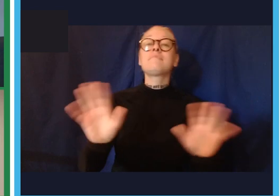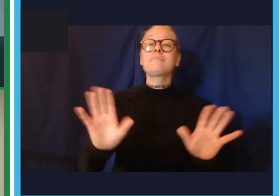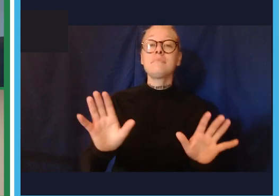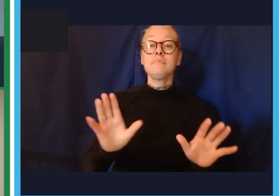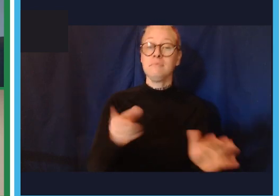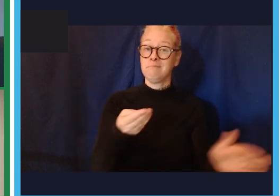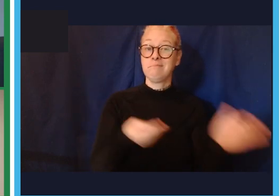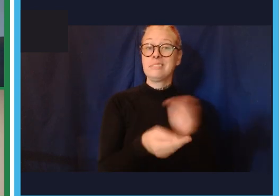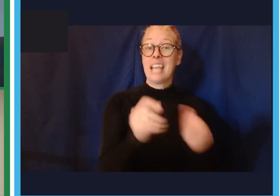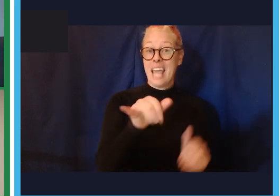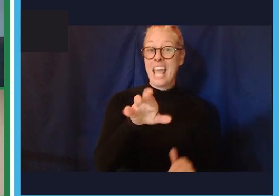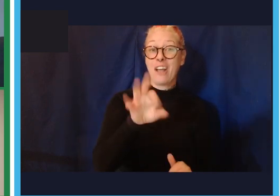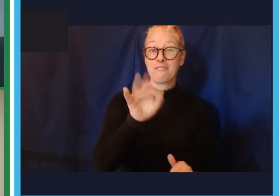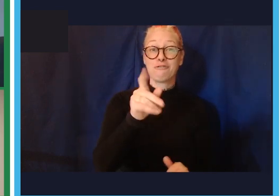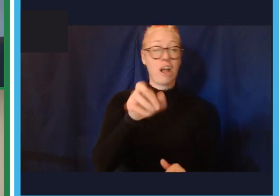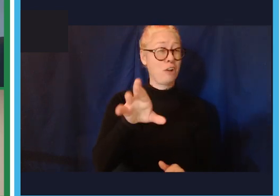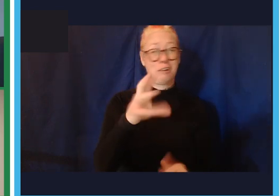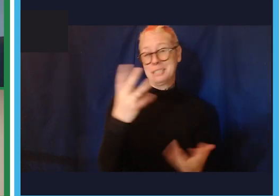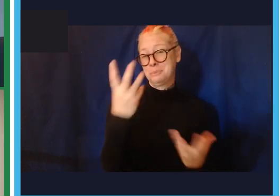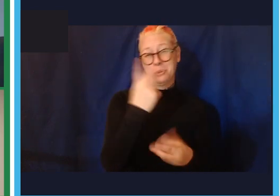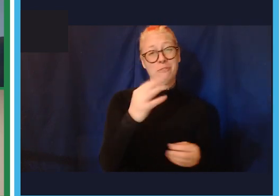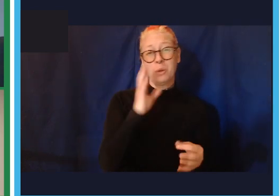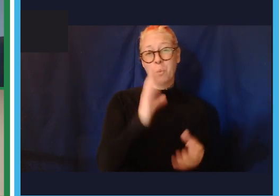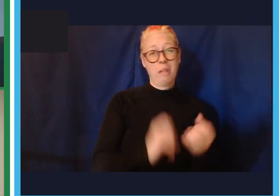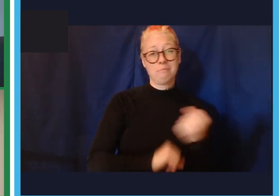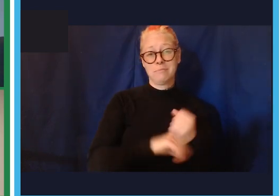was introduced to it, can't do it.